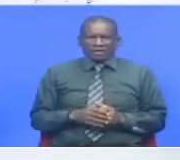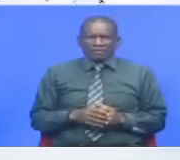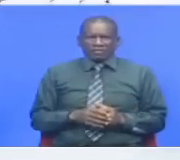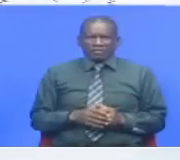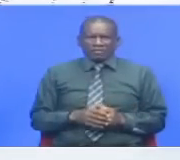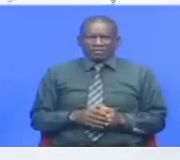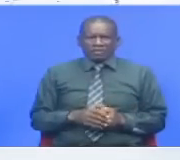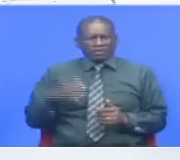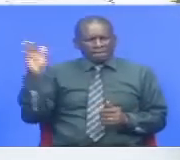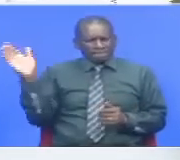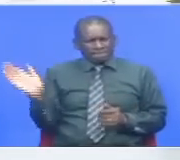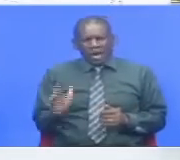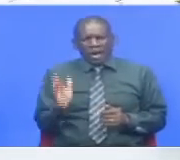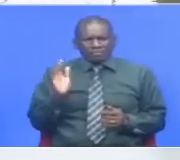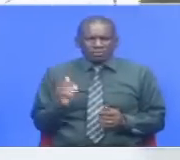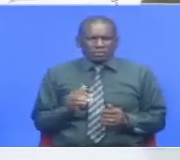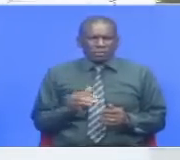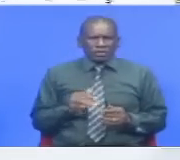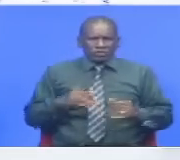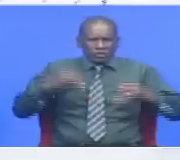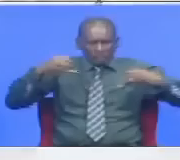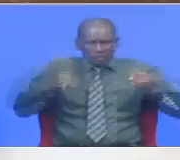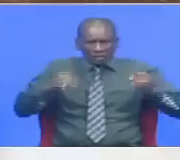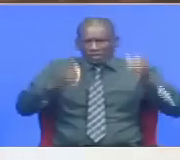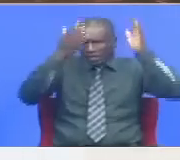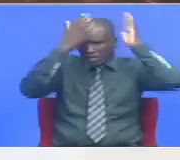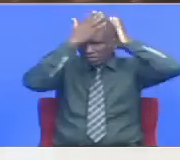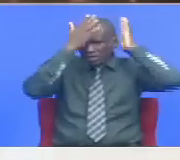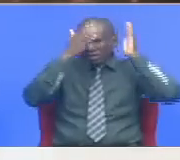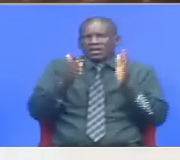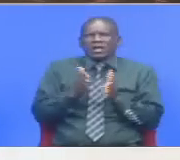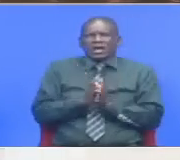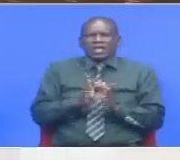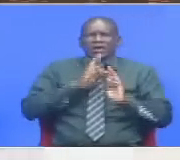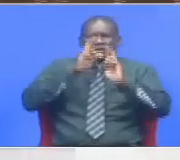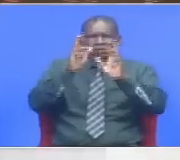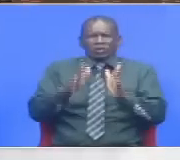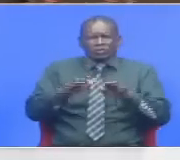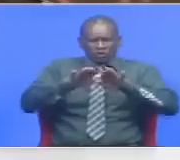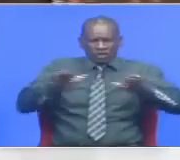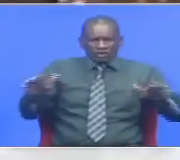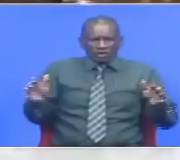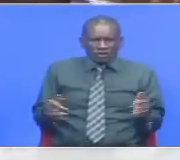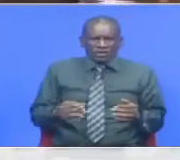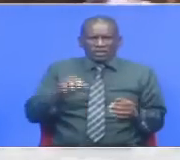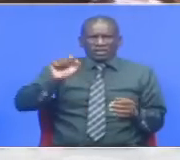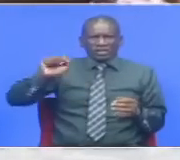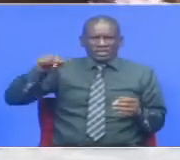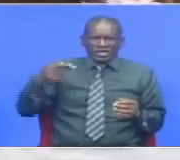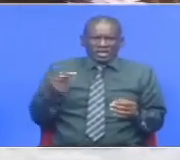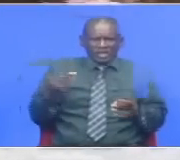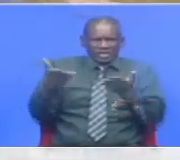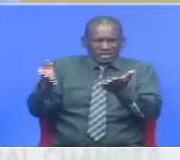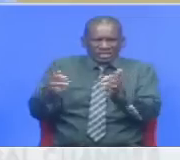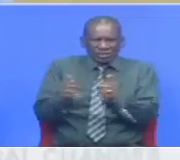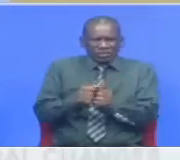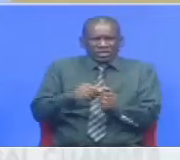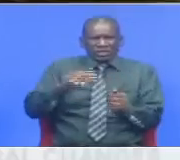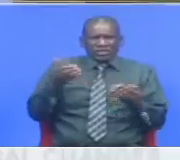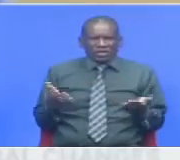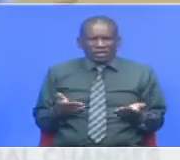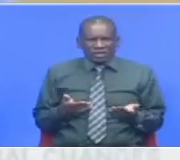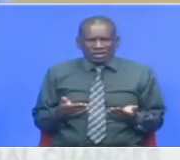The slap was operationalized in Kakamega, and our reporter on the ground, Seth Olale, is here with more. They